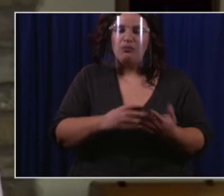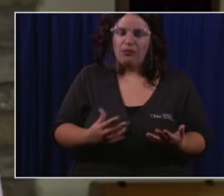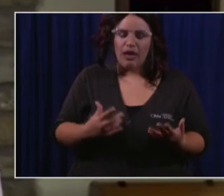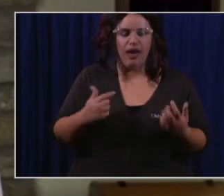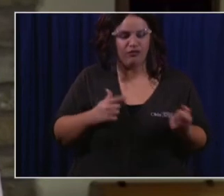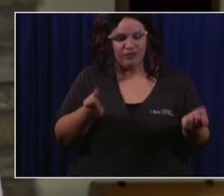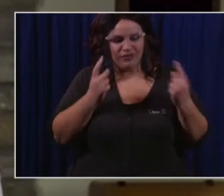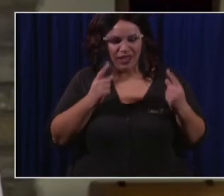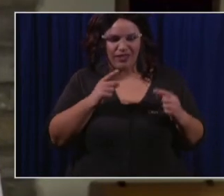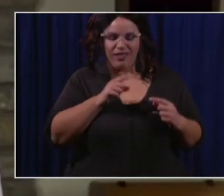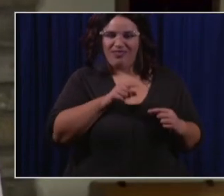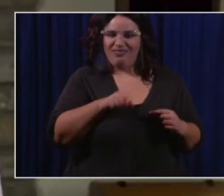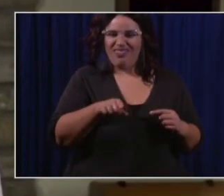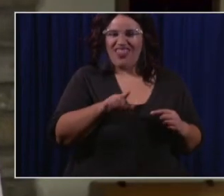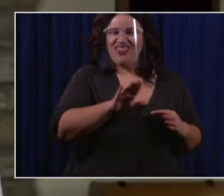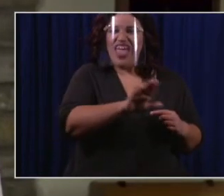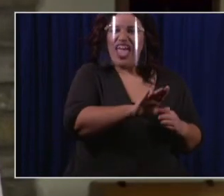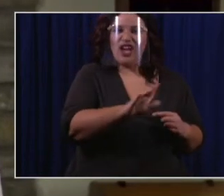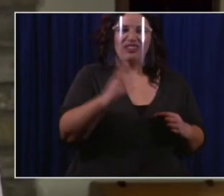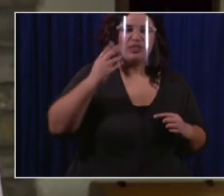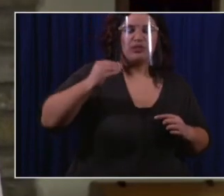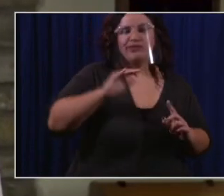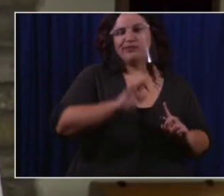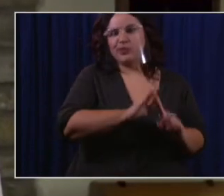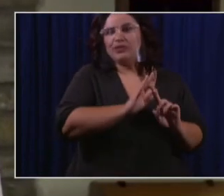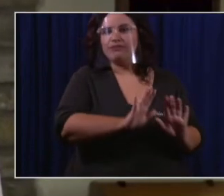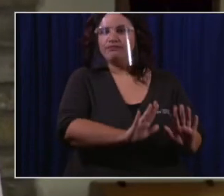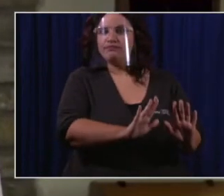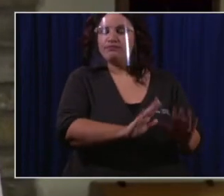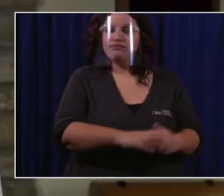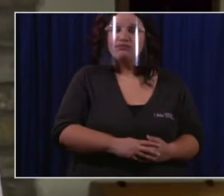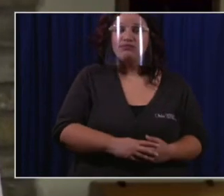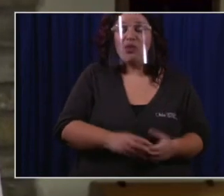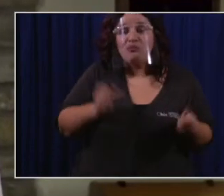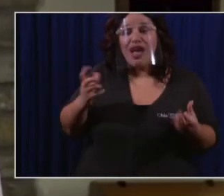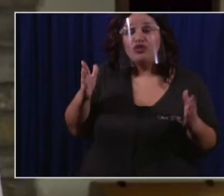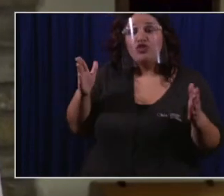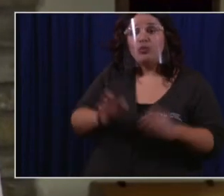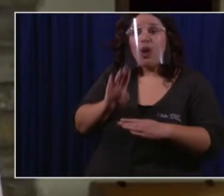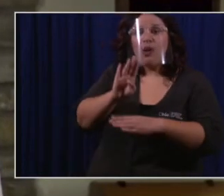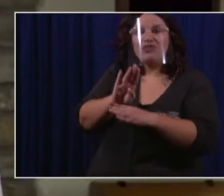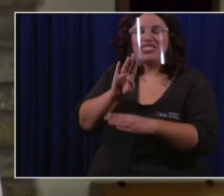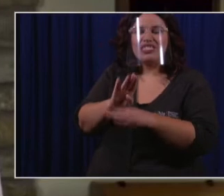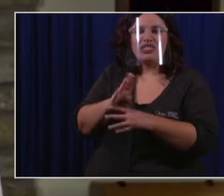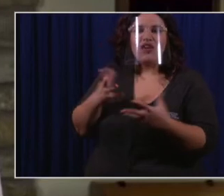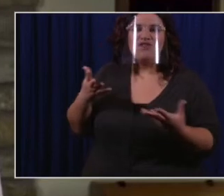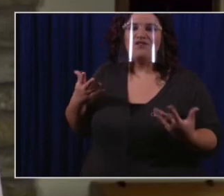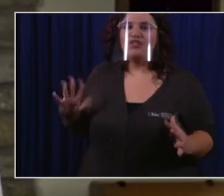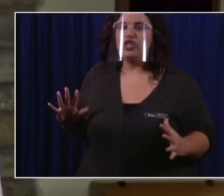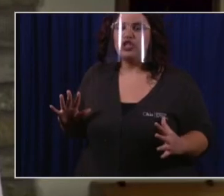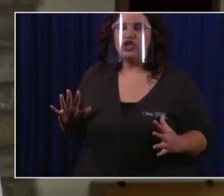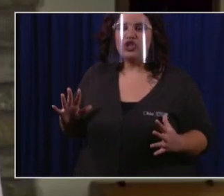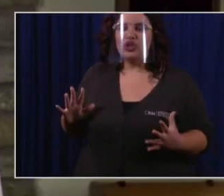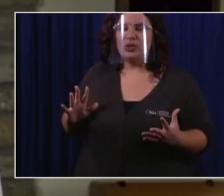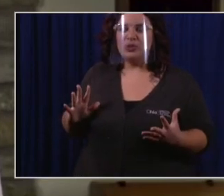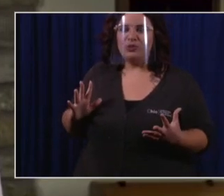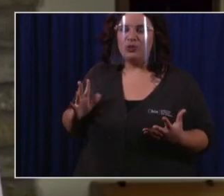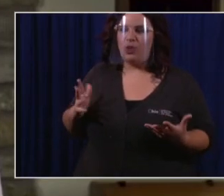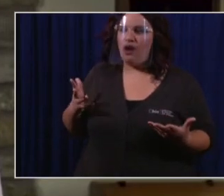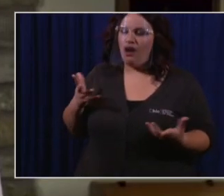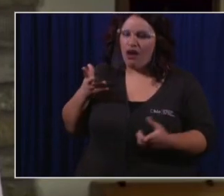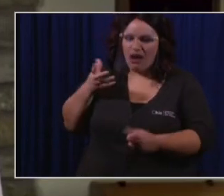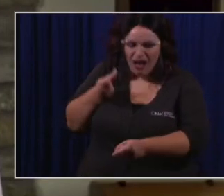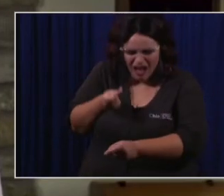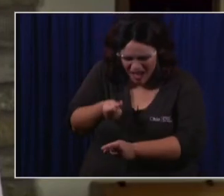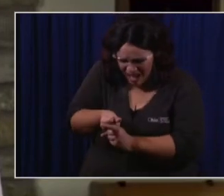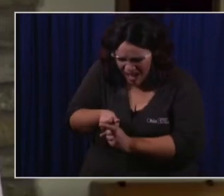We've had a lot of small businesses that have been hurt, but they've been hurt very specifically because of our